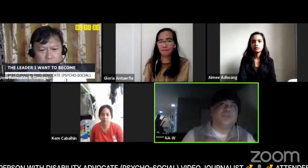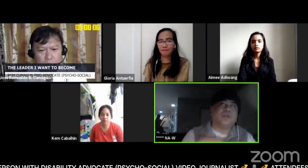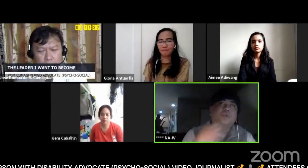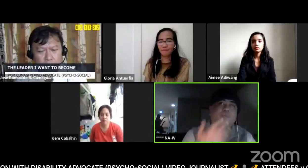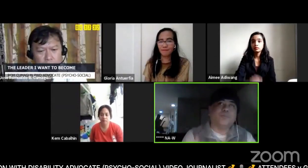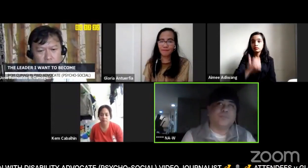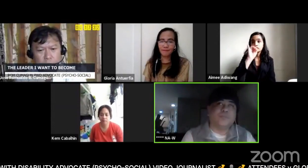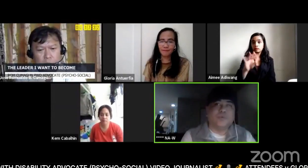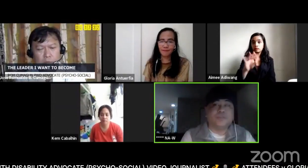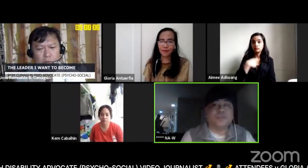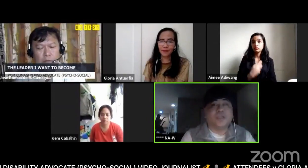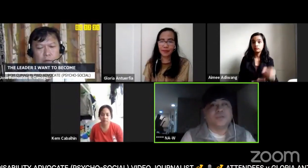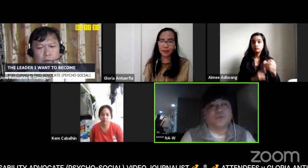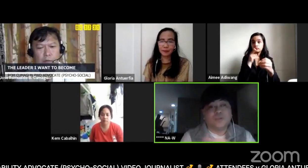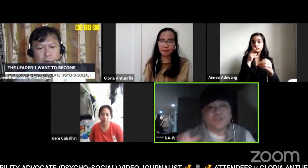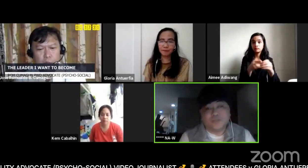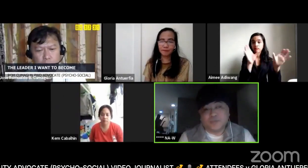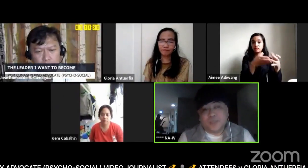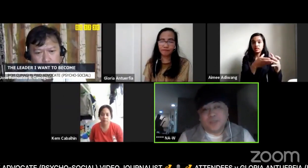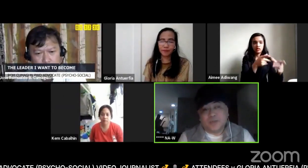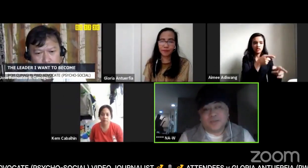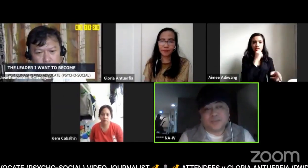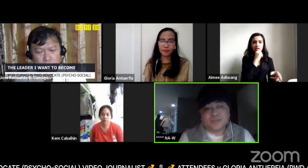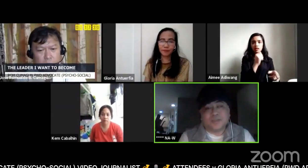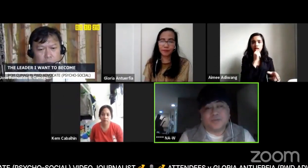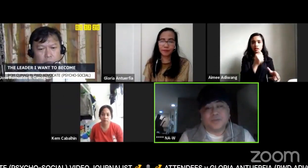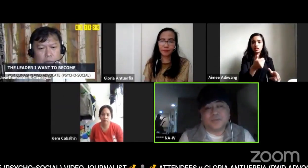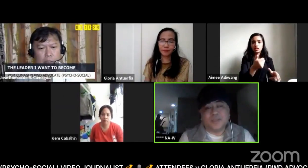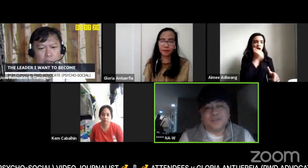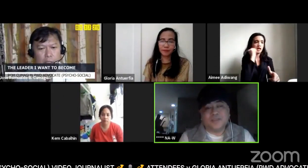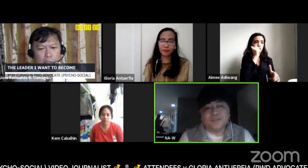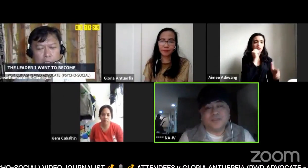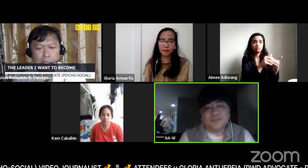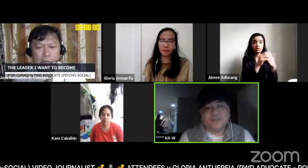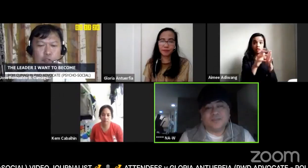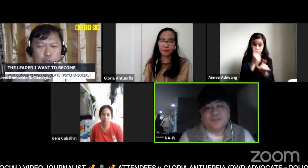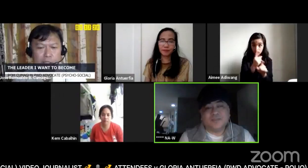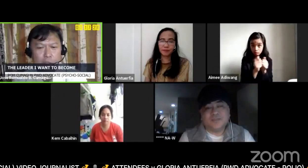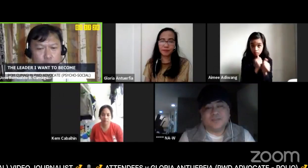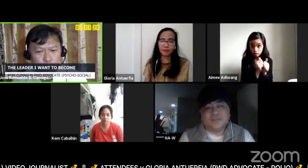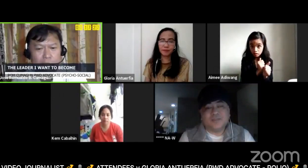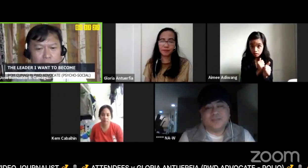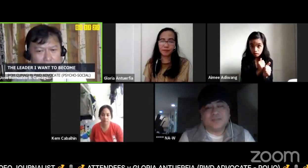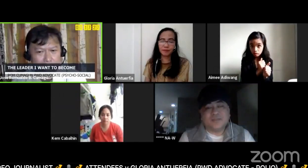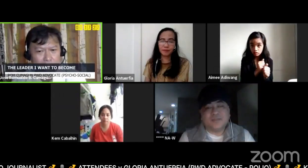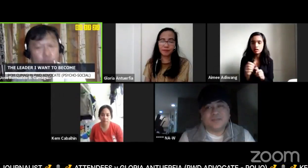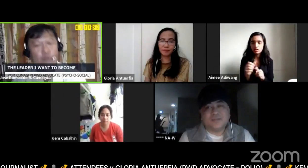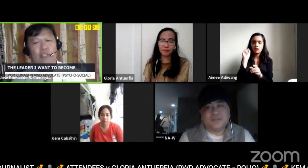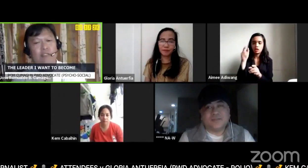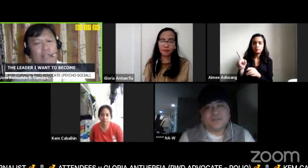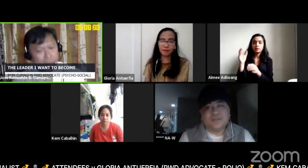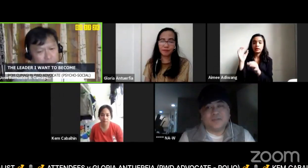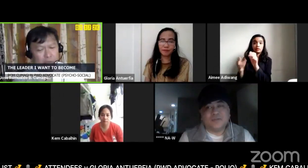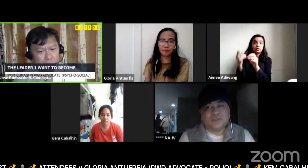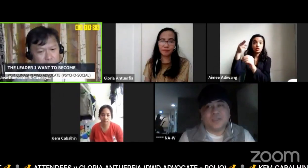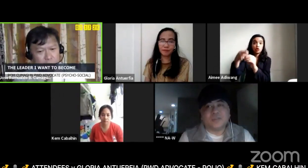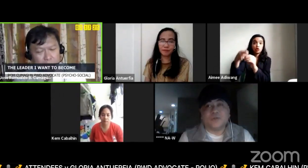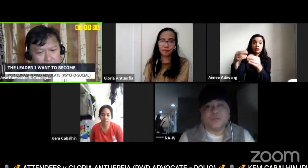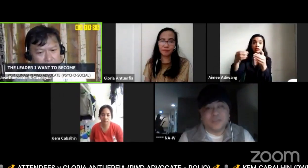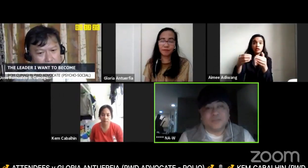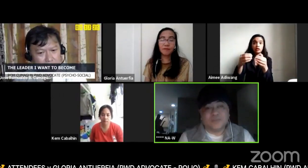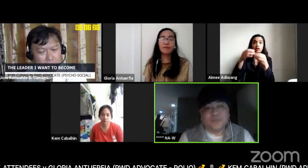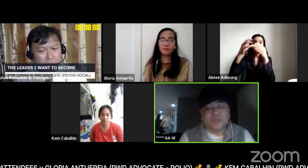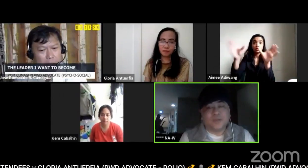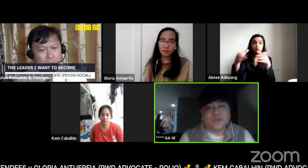If I join a group who is not a consensus builder, is that what you're saying? If you join a group with a leader who is not a It's